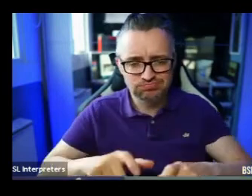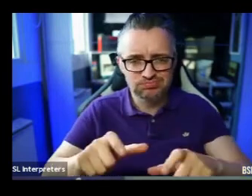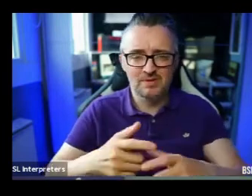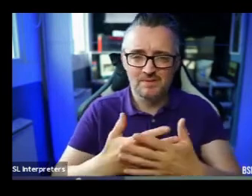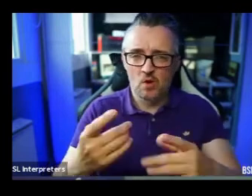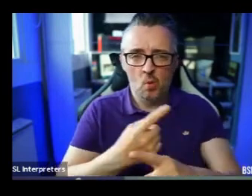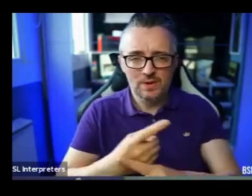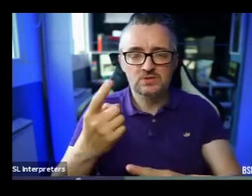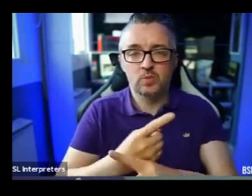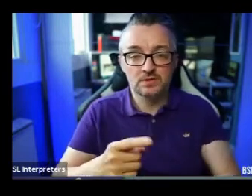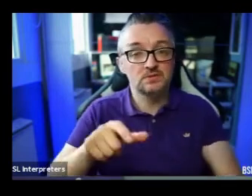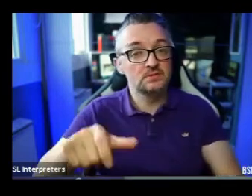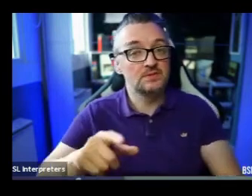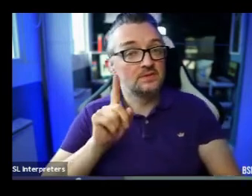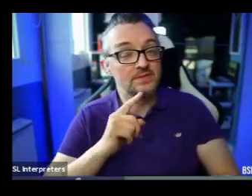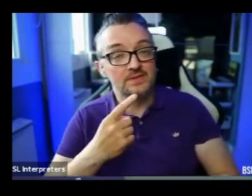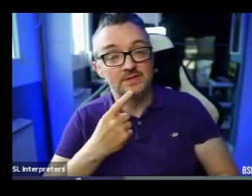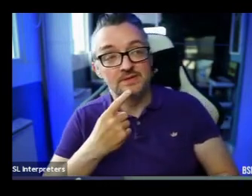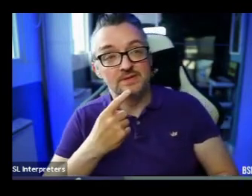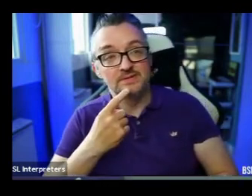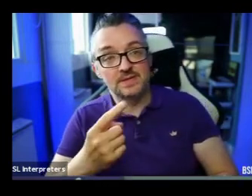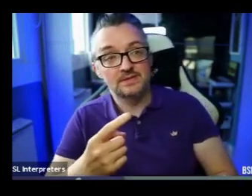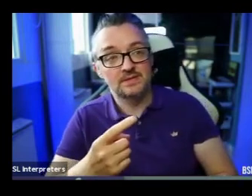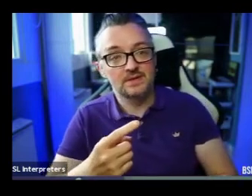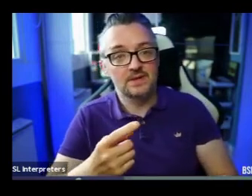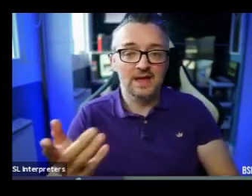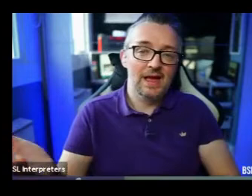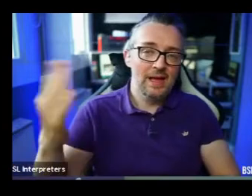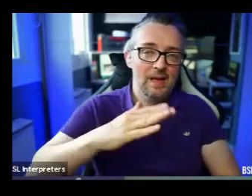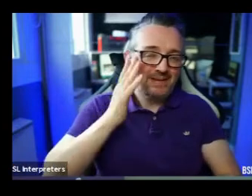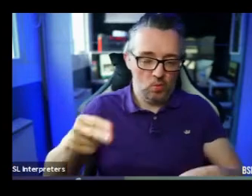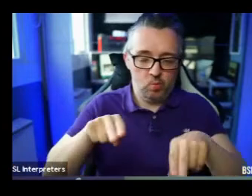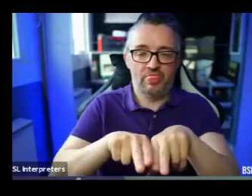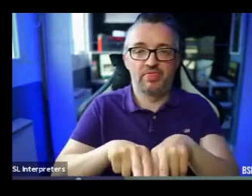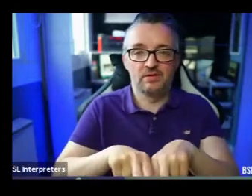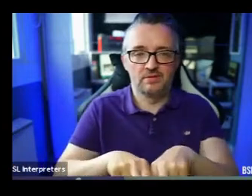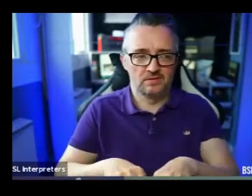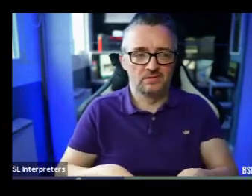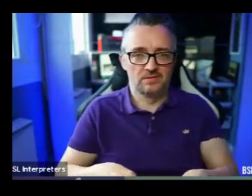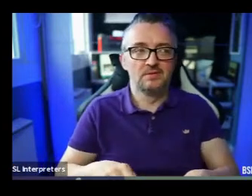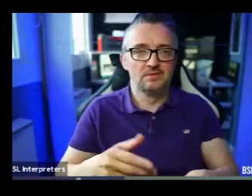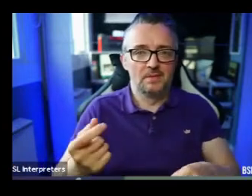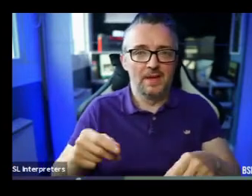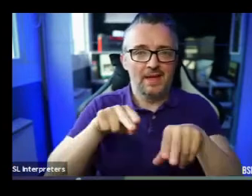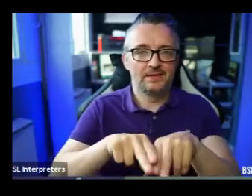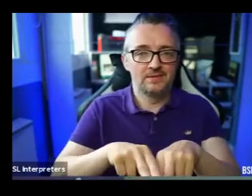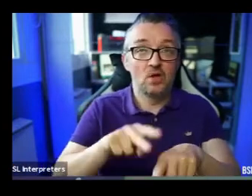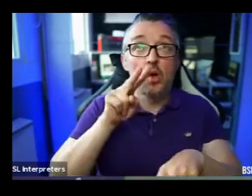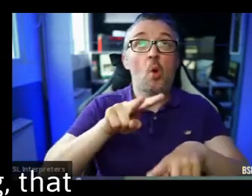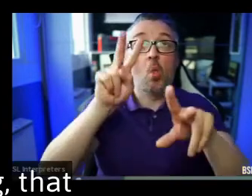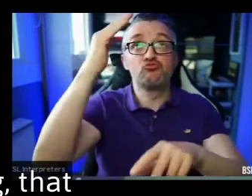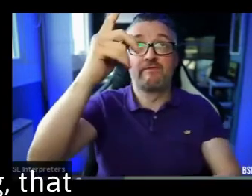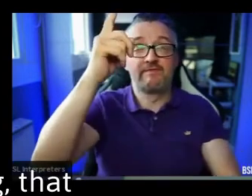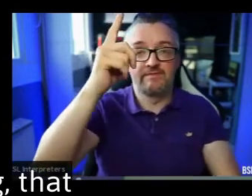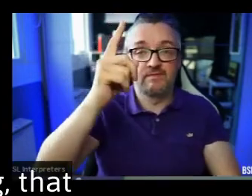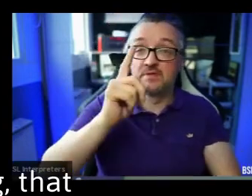been like in the hospital for all these weeks? And she said, the patient said, get in the bed with me. And the journalist hopped in the bed